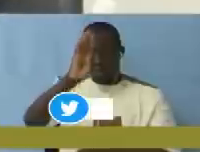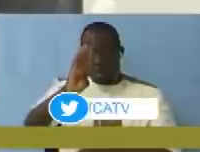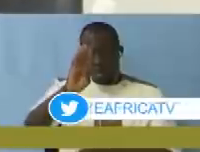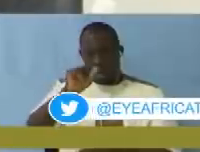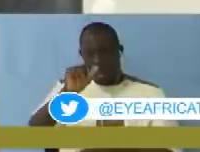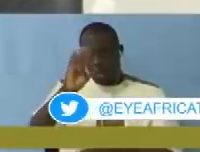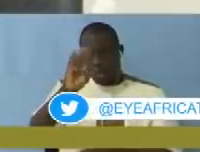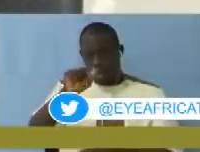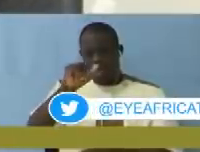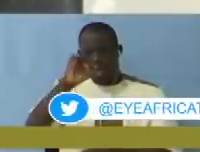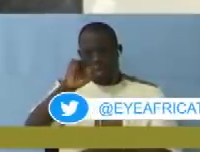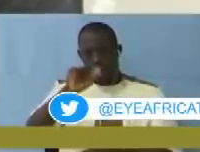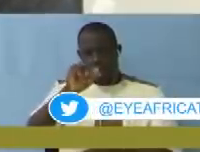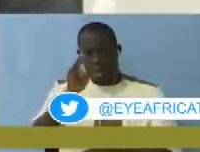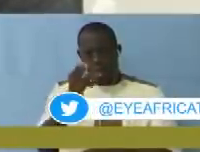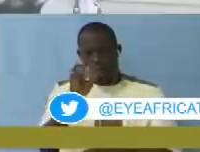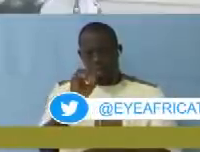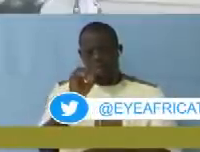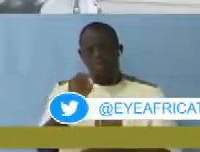Alright?